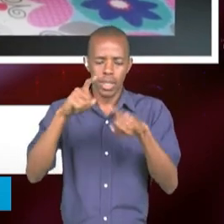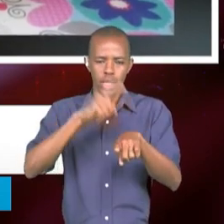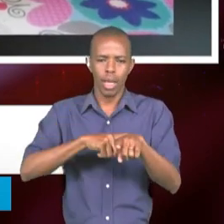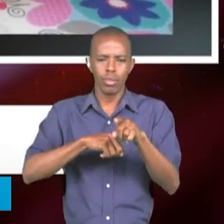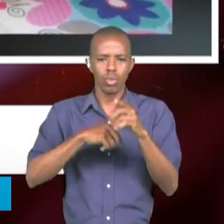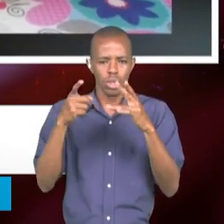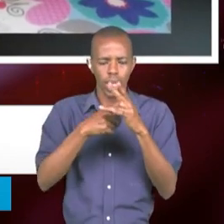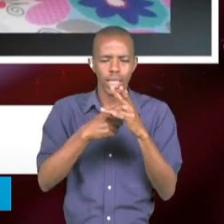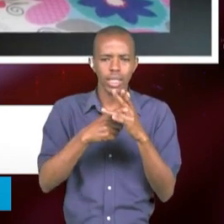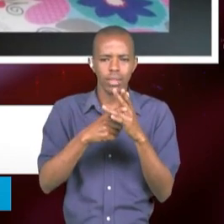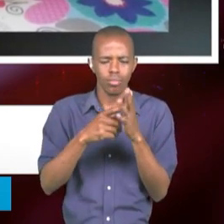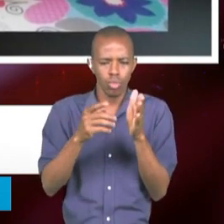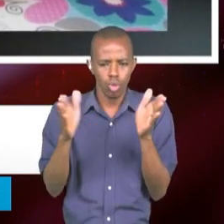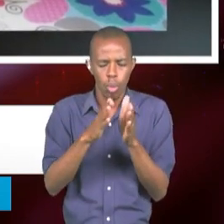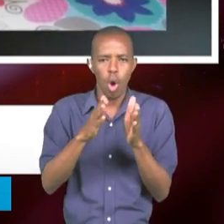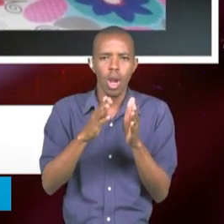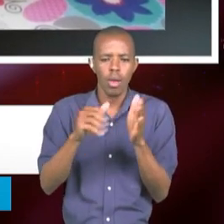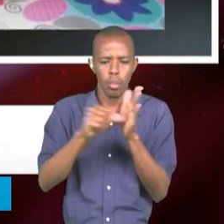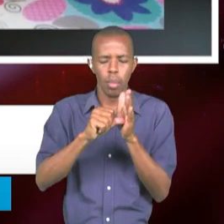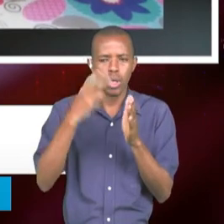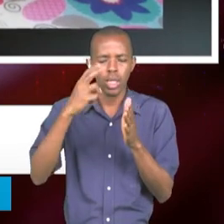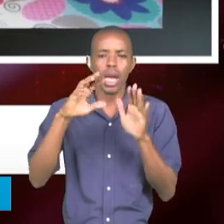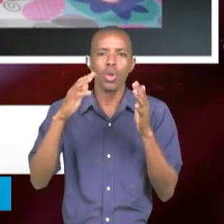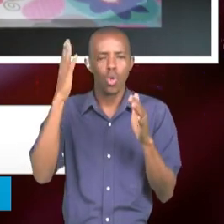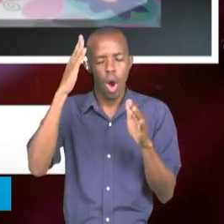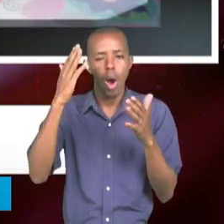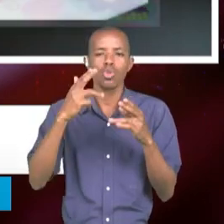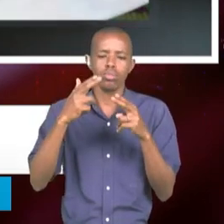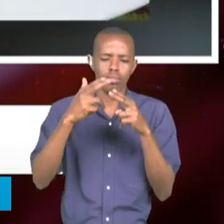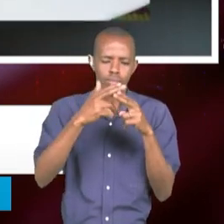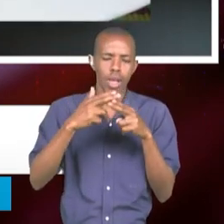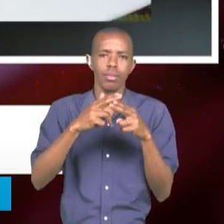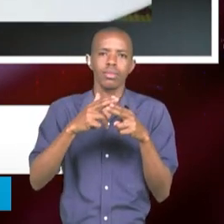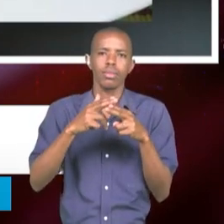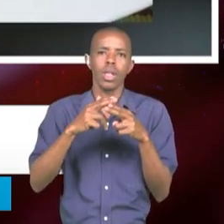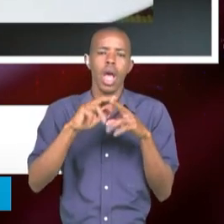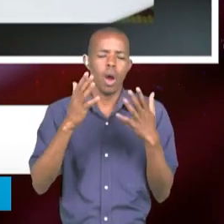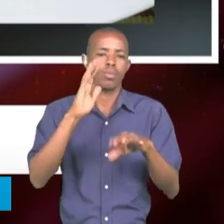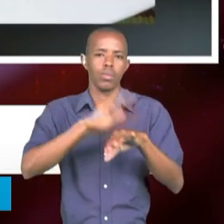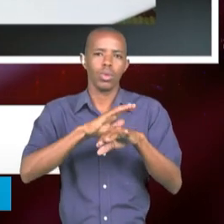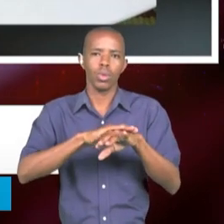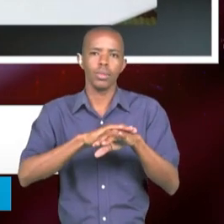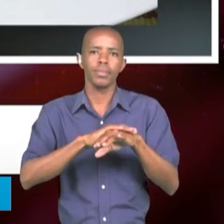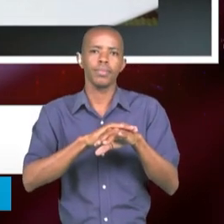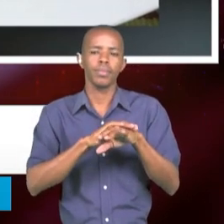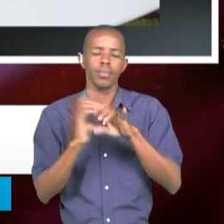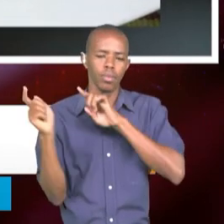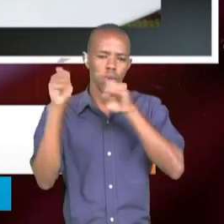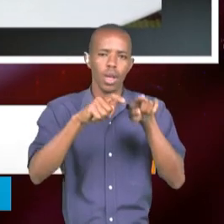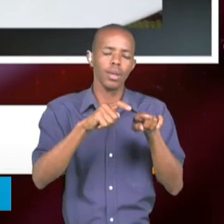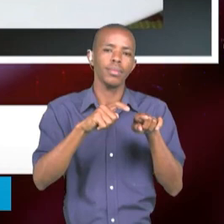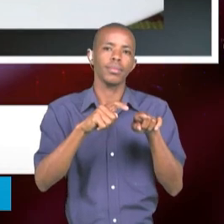the problems and you know how to tackle them. Yeah, by the time ufike hapa juu umeanza place yako, you're somehow good. You will not incur more losses than ile